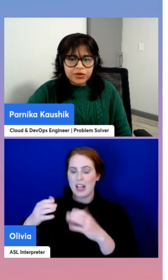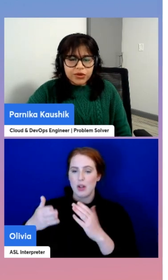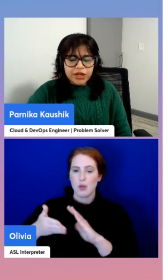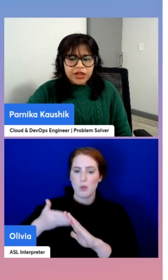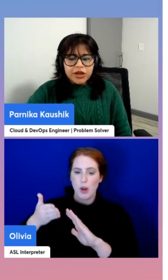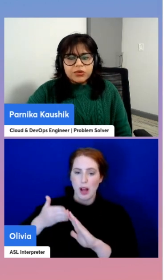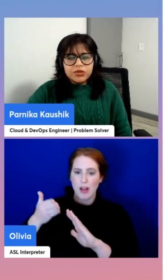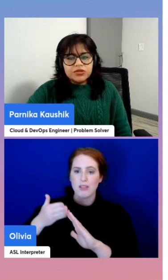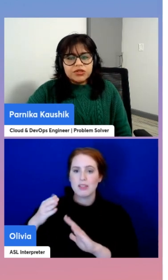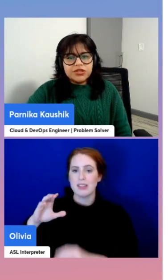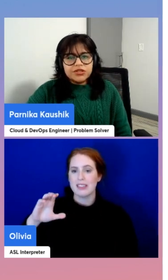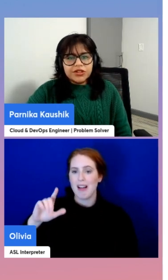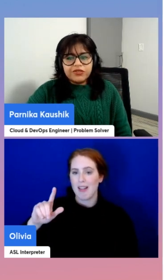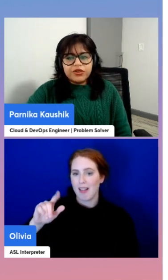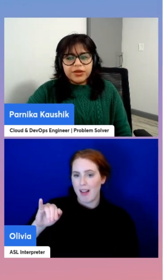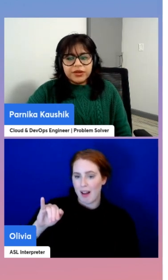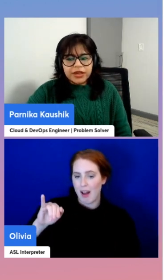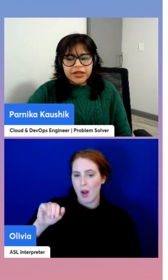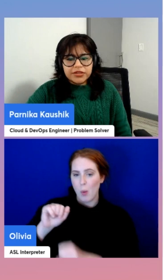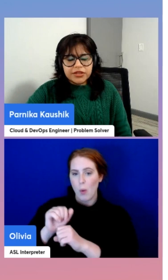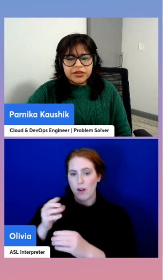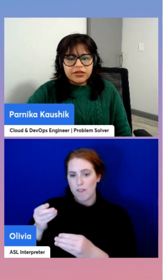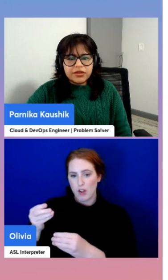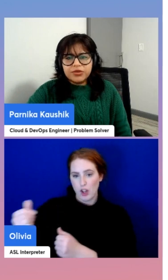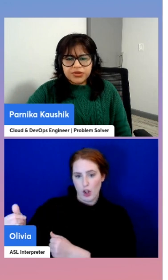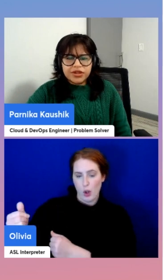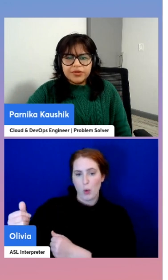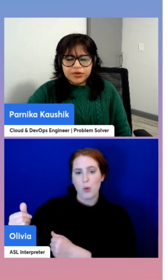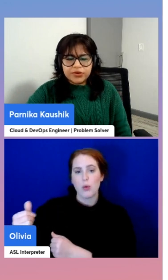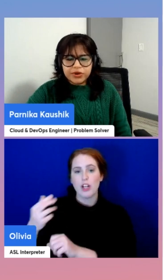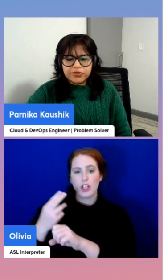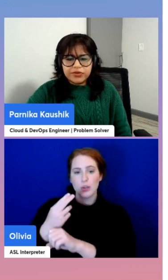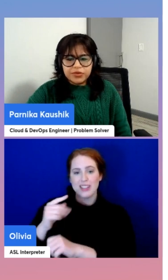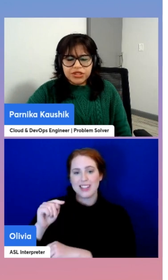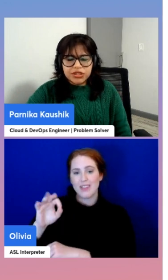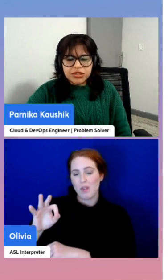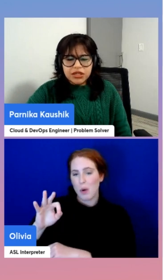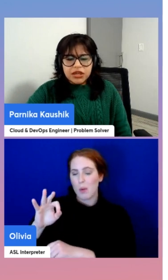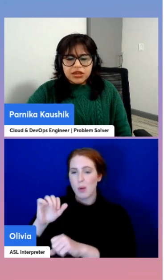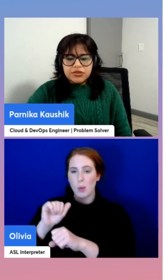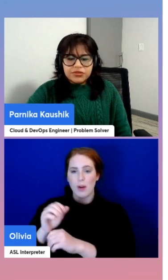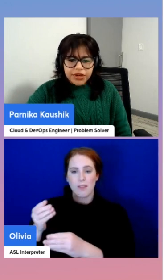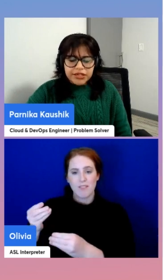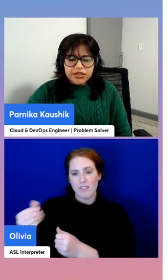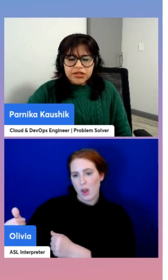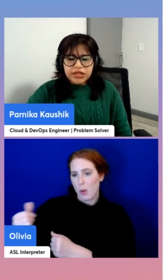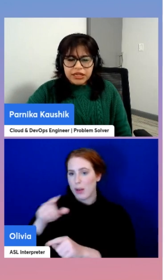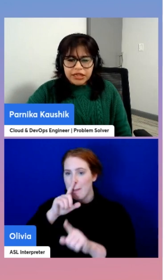CLI-driven workflow, which uses the Terraform commands in a prescribed sort of workflow, which is